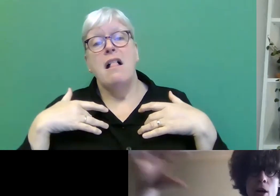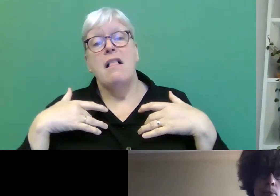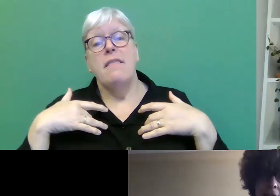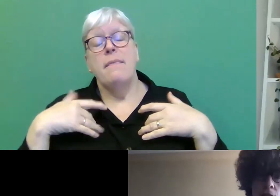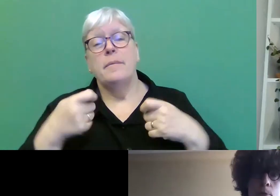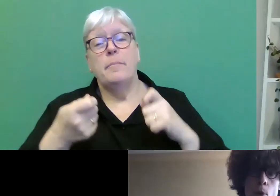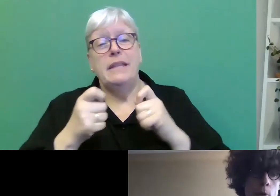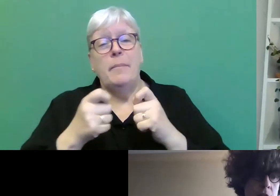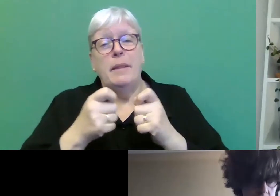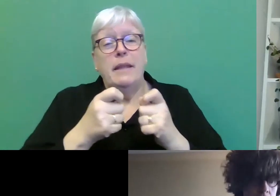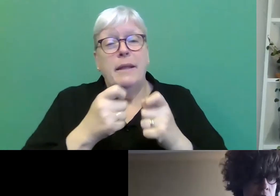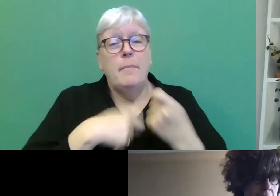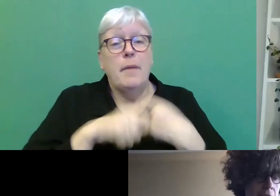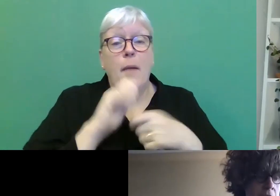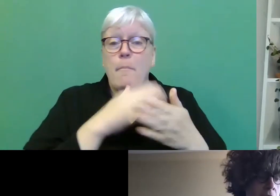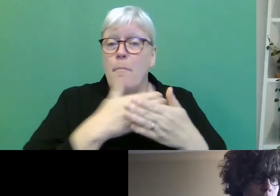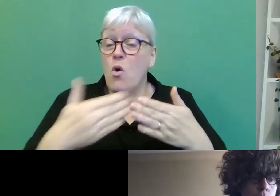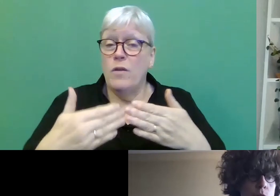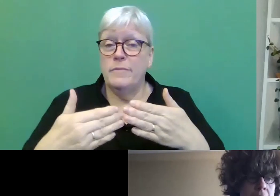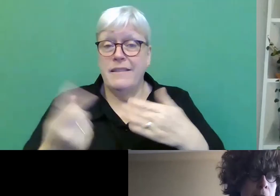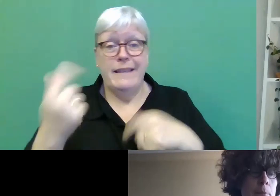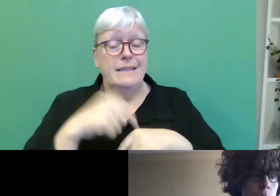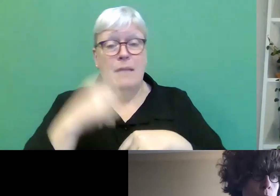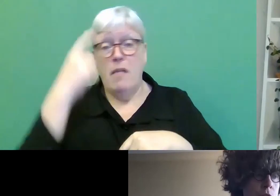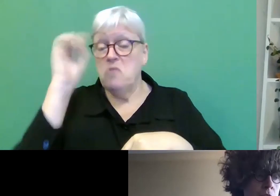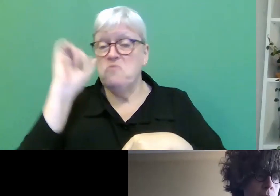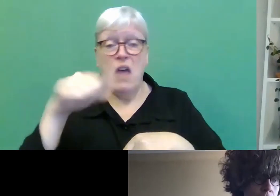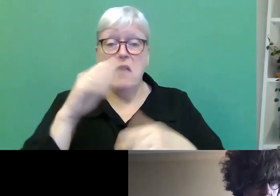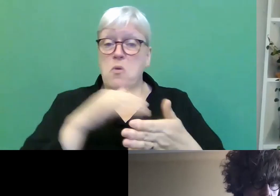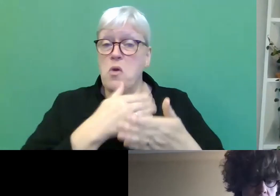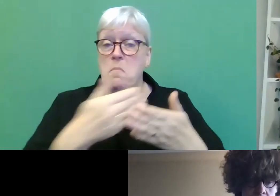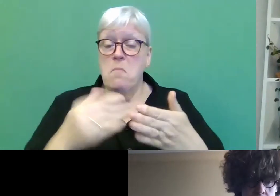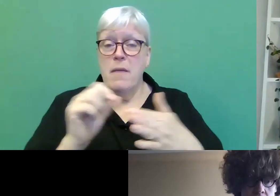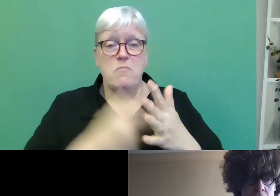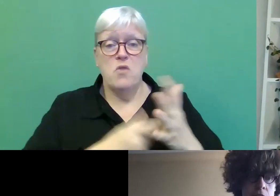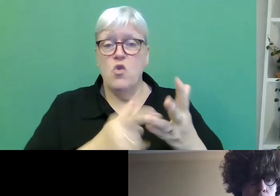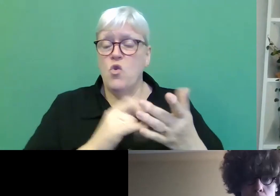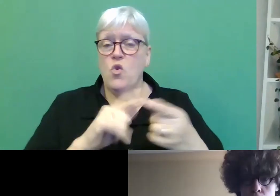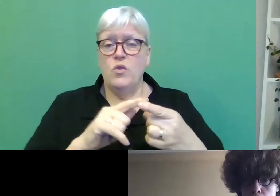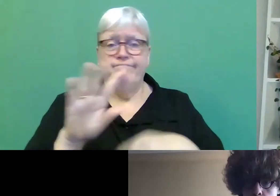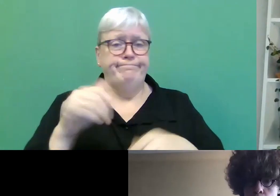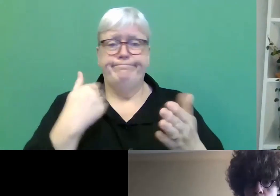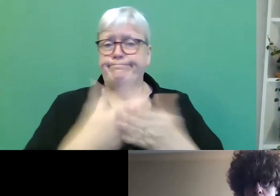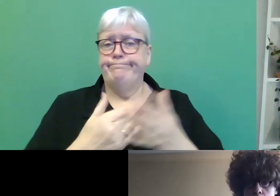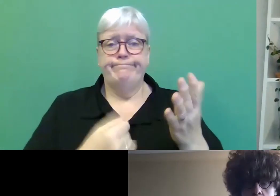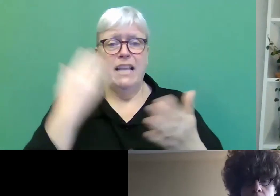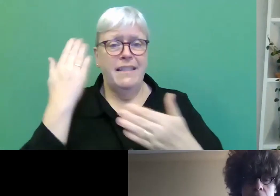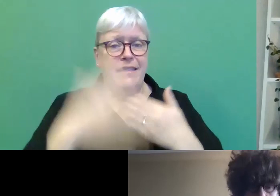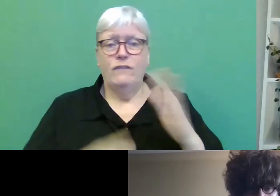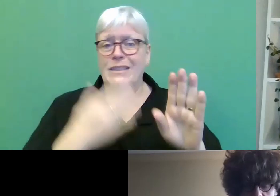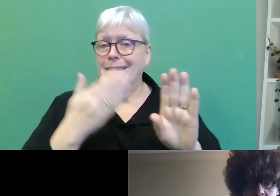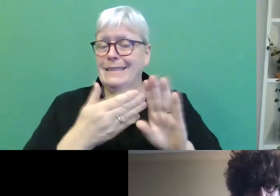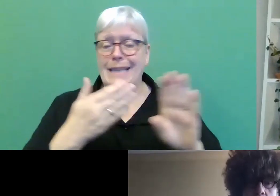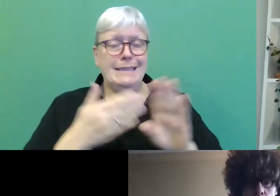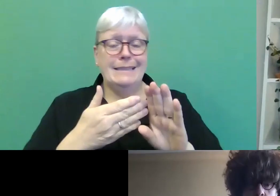or sculpted into poems. I didn't think I was writing prose with any final endeavors to publish a prose book. It was coming